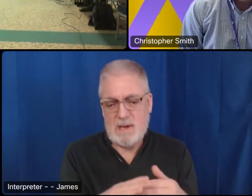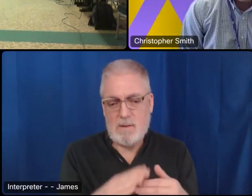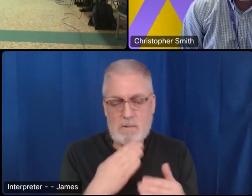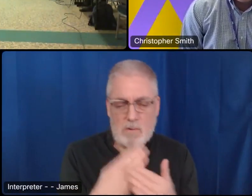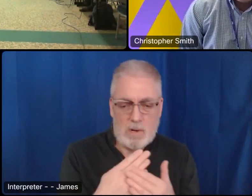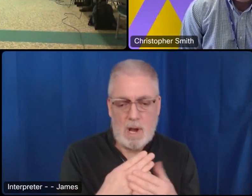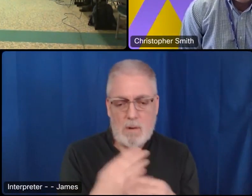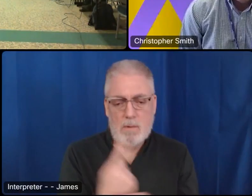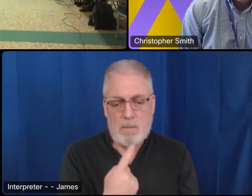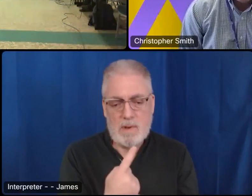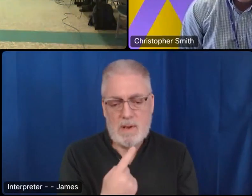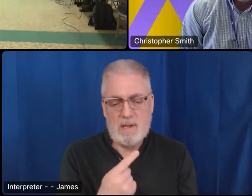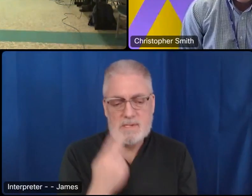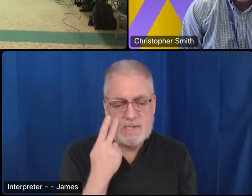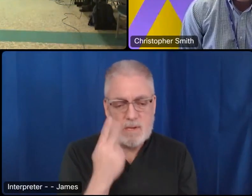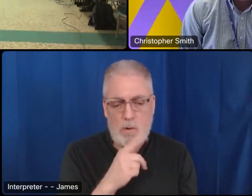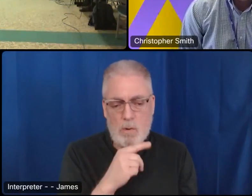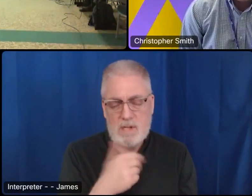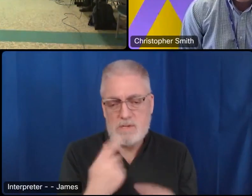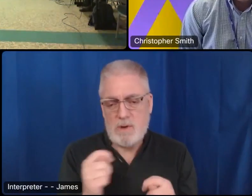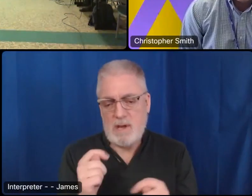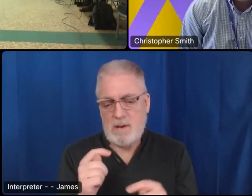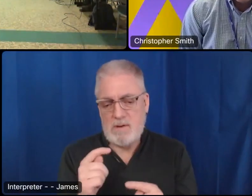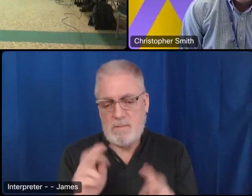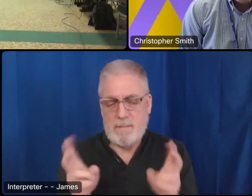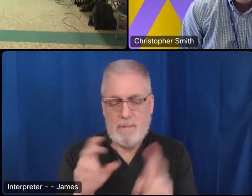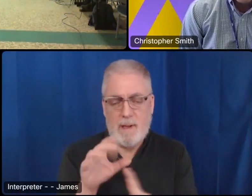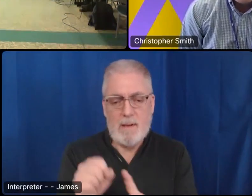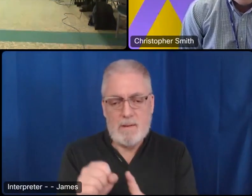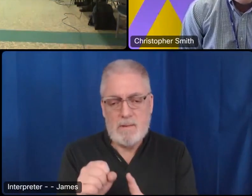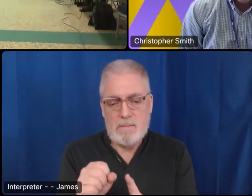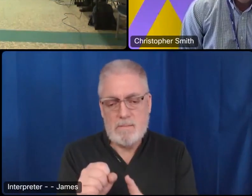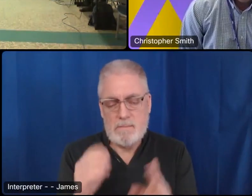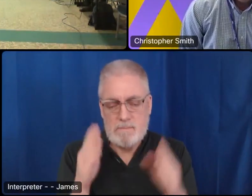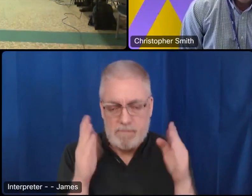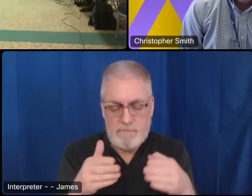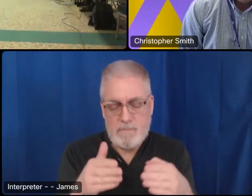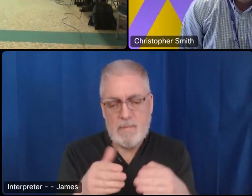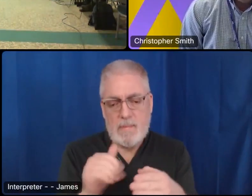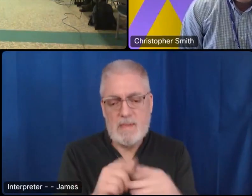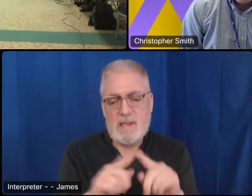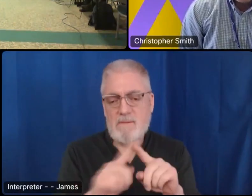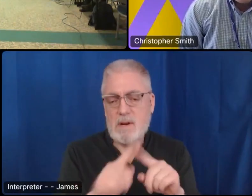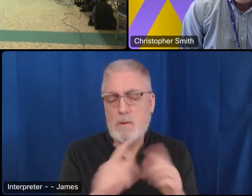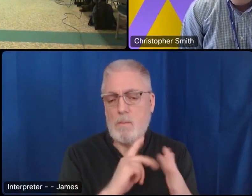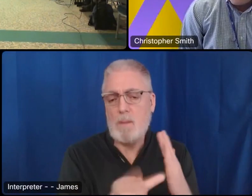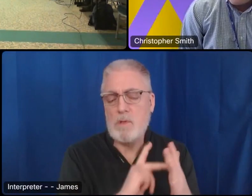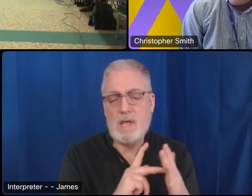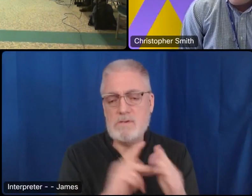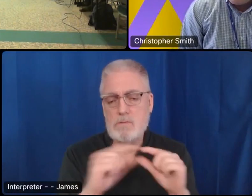this different population. I'm not 100% certain that it does. I haven't looked in a while, but I